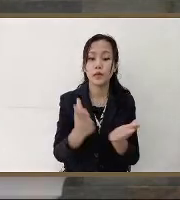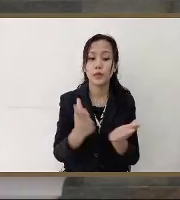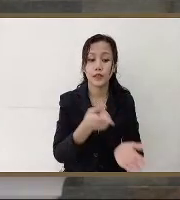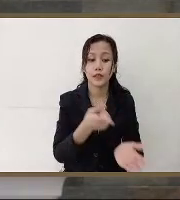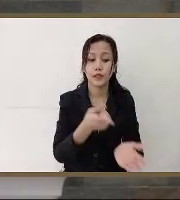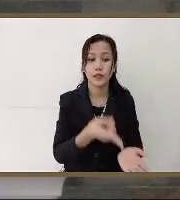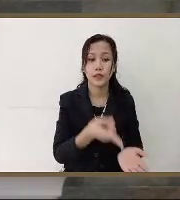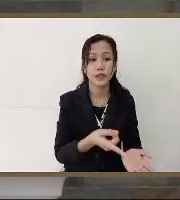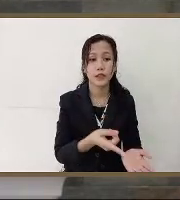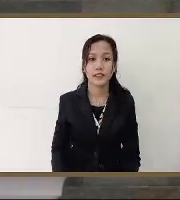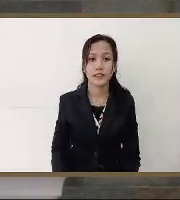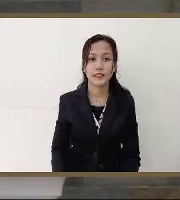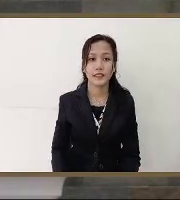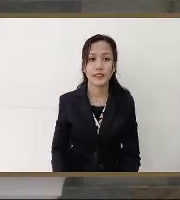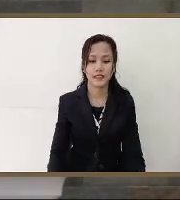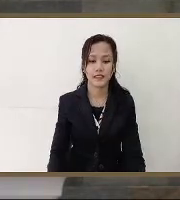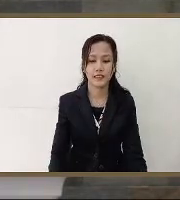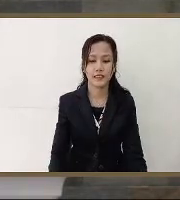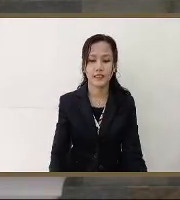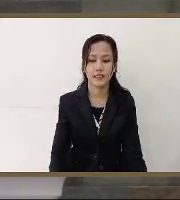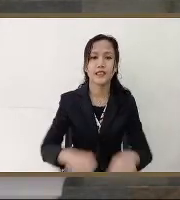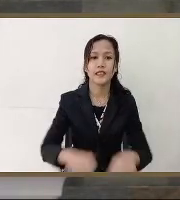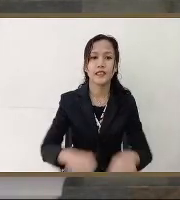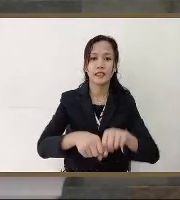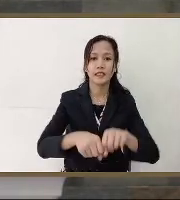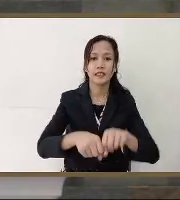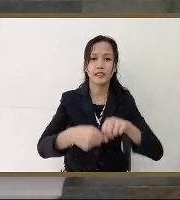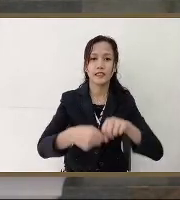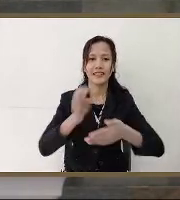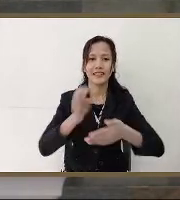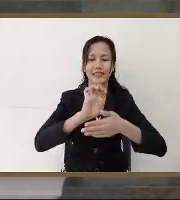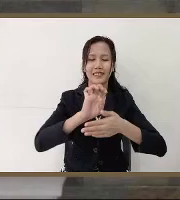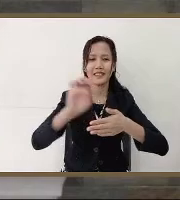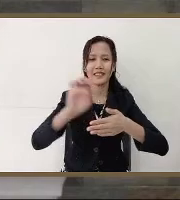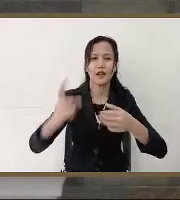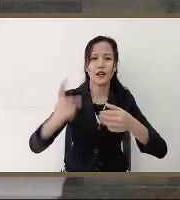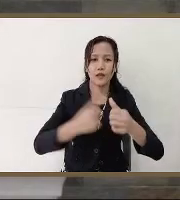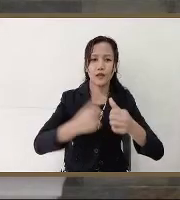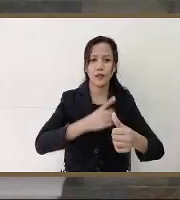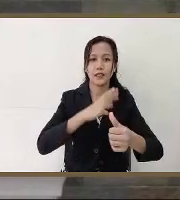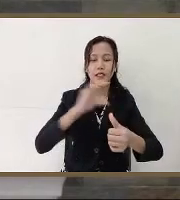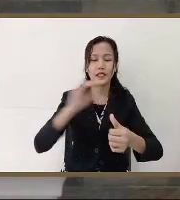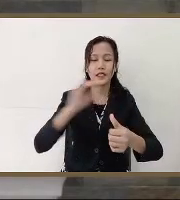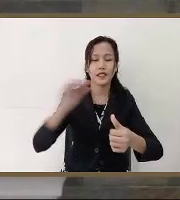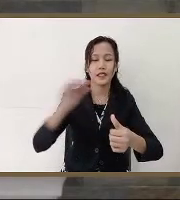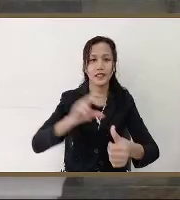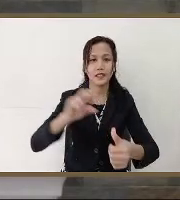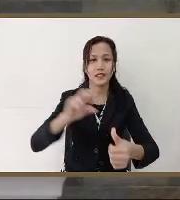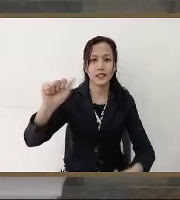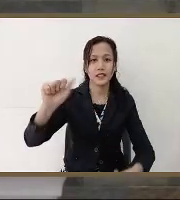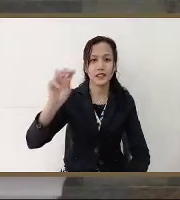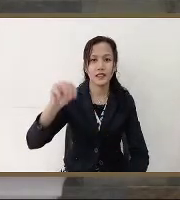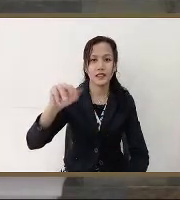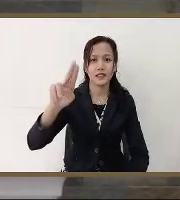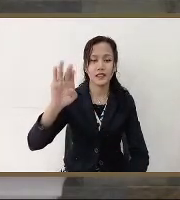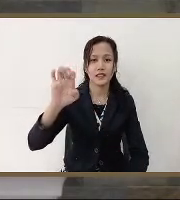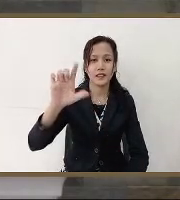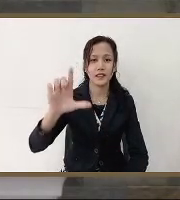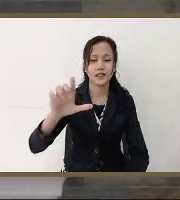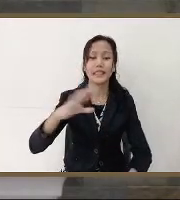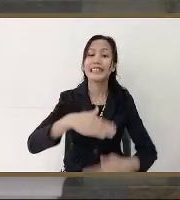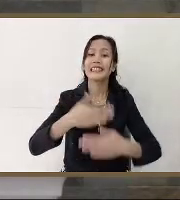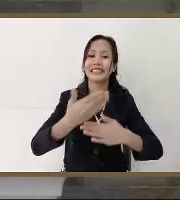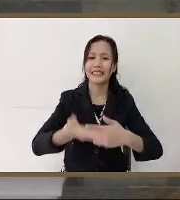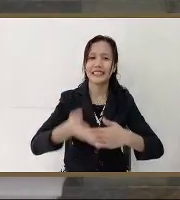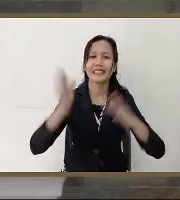na po tayo. Tatapusin na po natin ngayon yung book of 1 Samuel and 2 Samuel. And then, next Sunday, we will